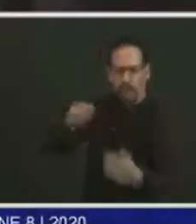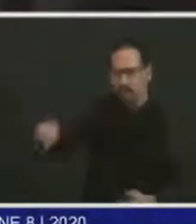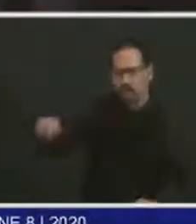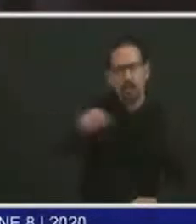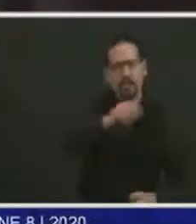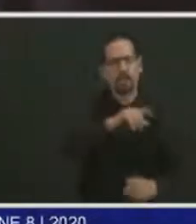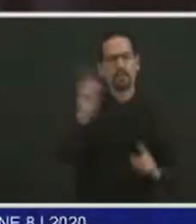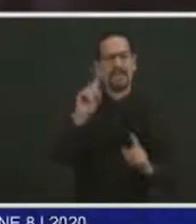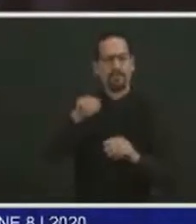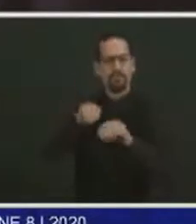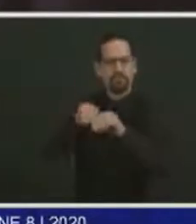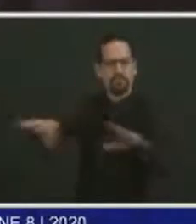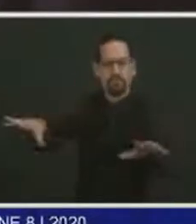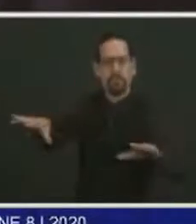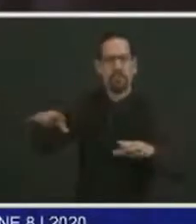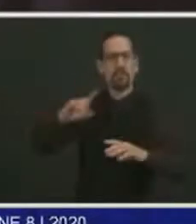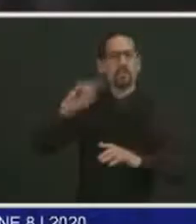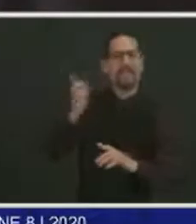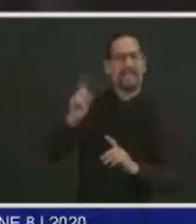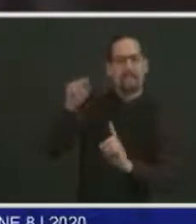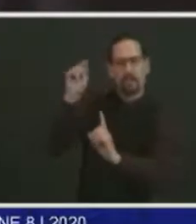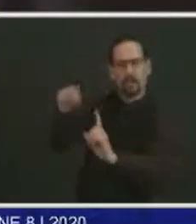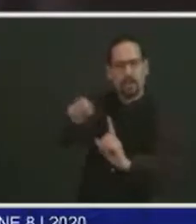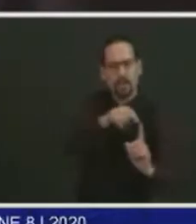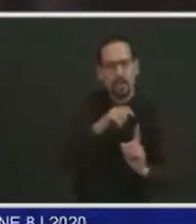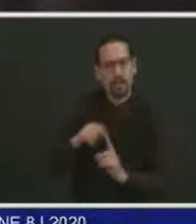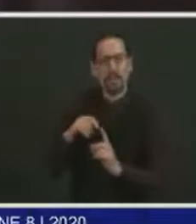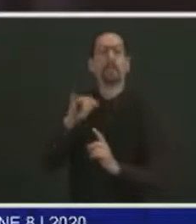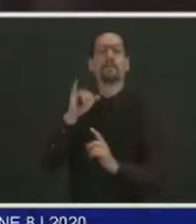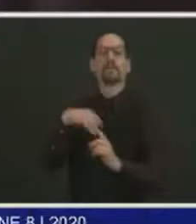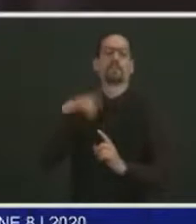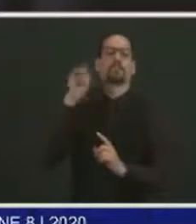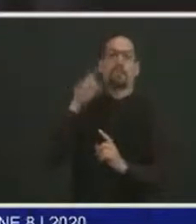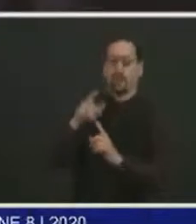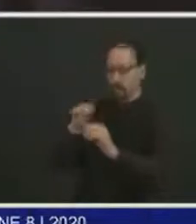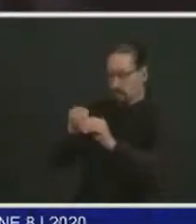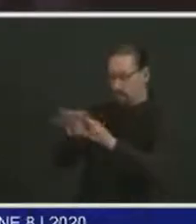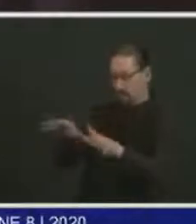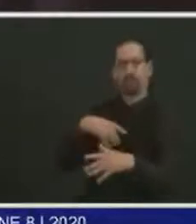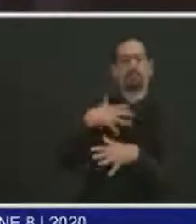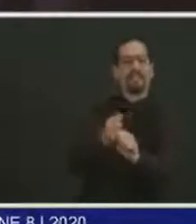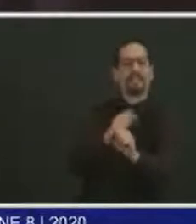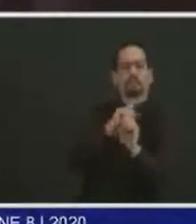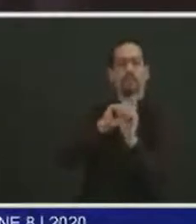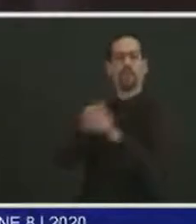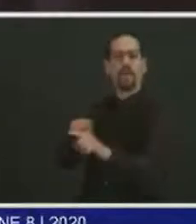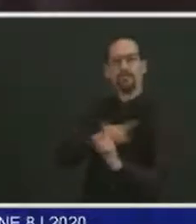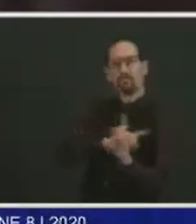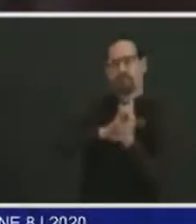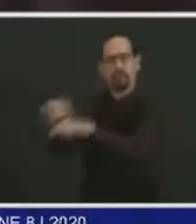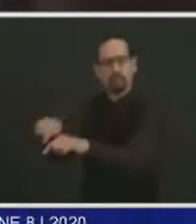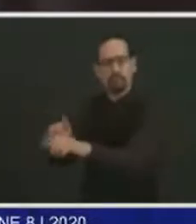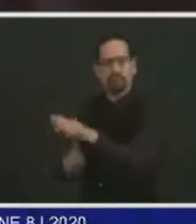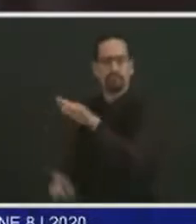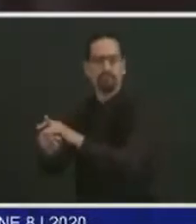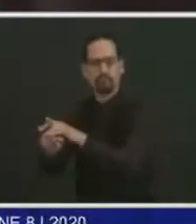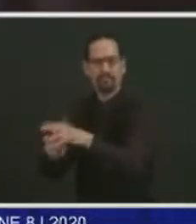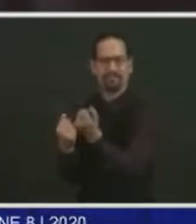rapid outbreak response testing. All of this supports our approach of testing smarter as we go